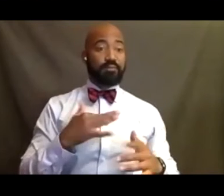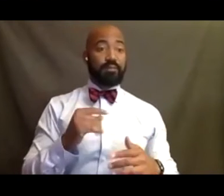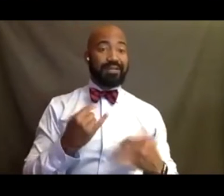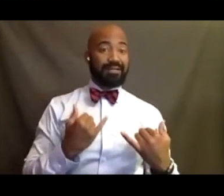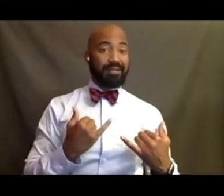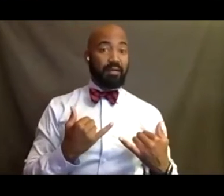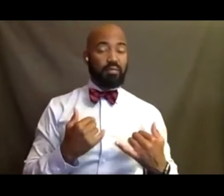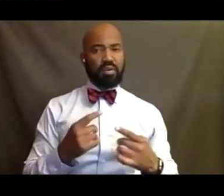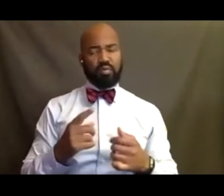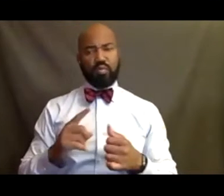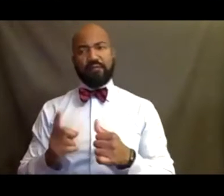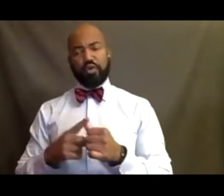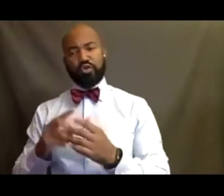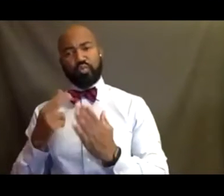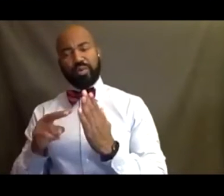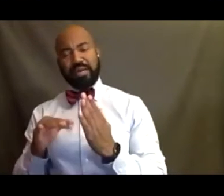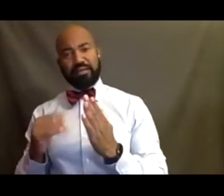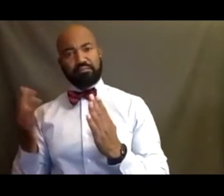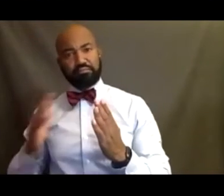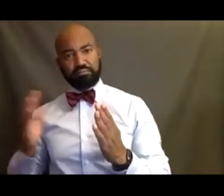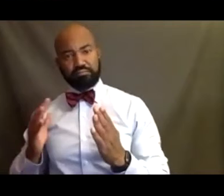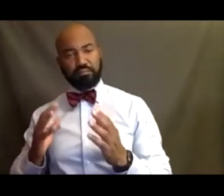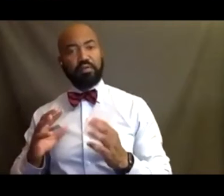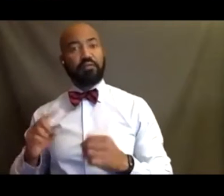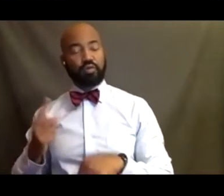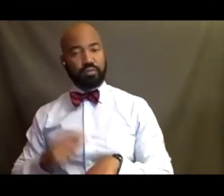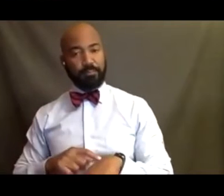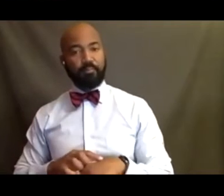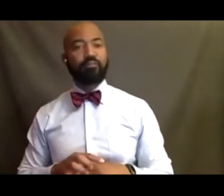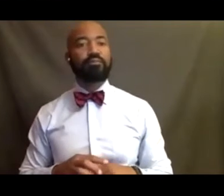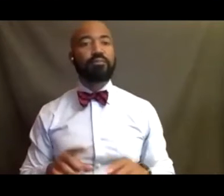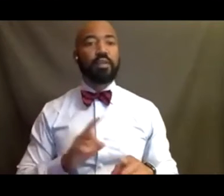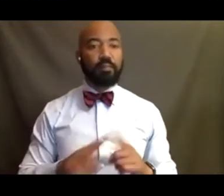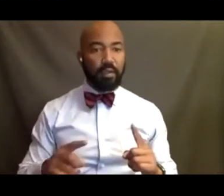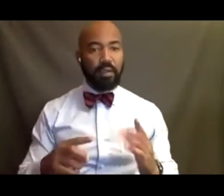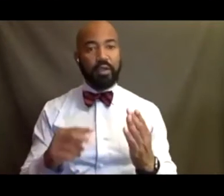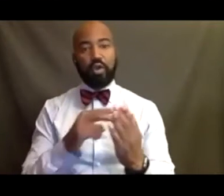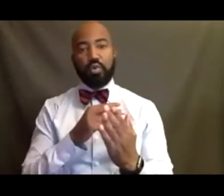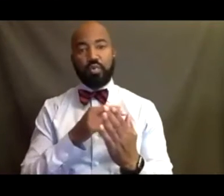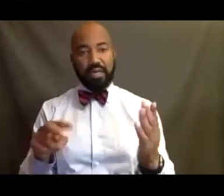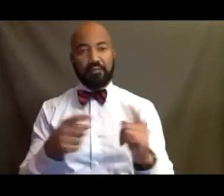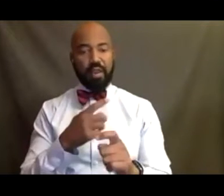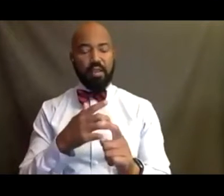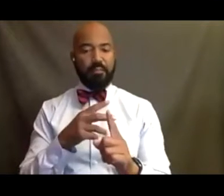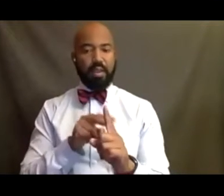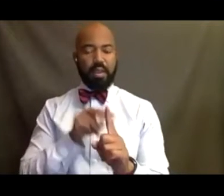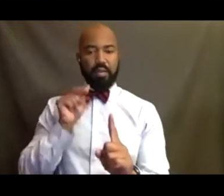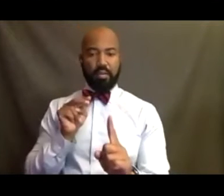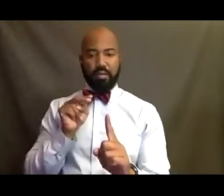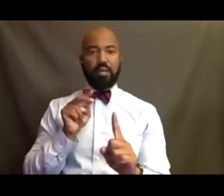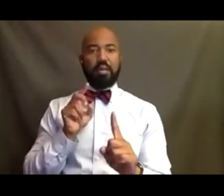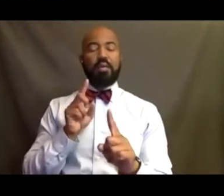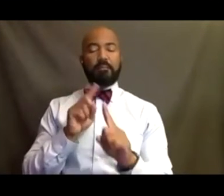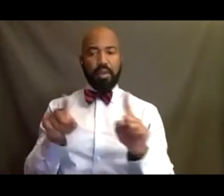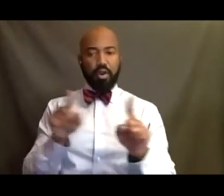different. There's one way to read the book and to read it from an outside scope, but to be a trans